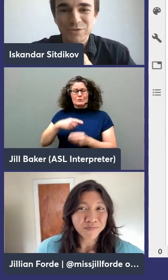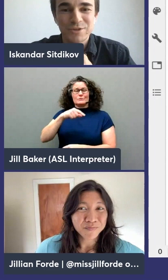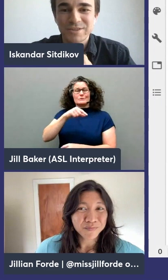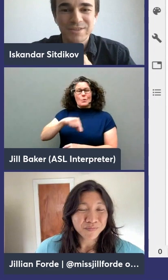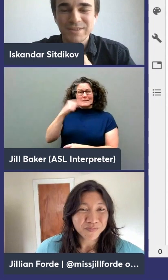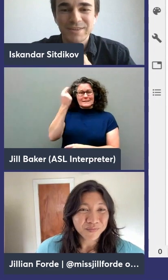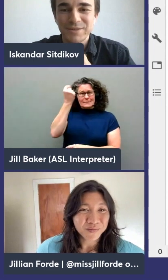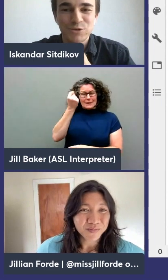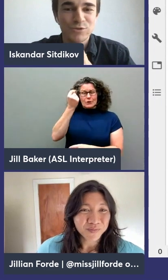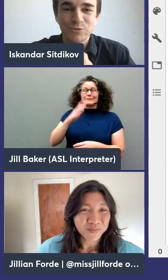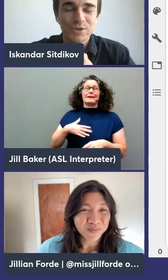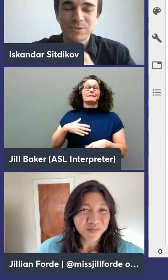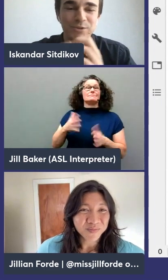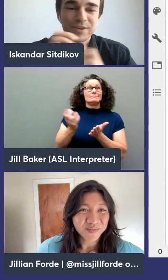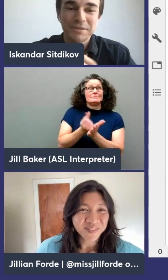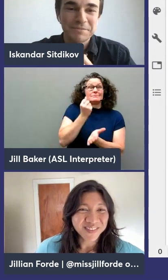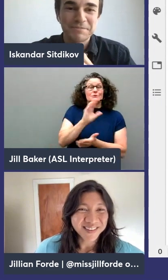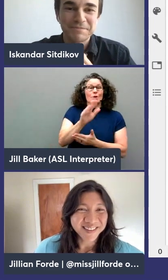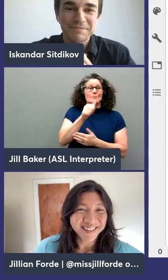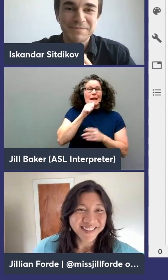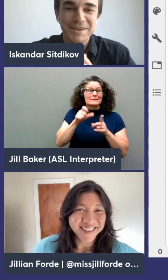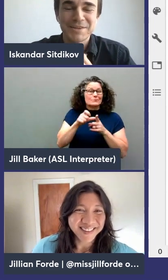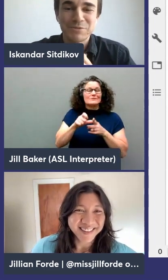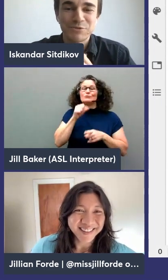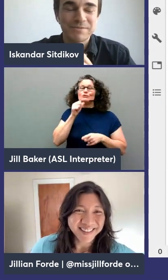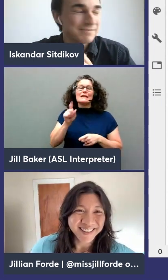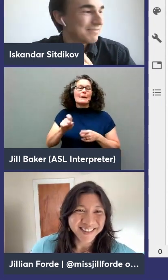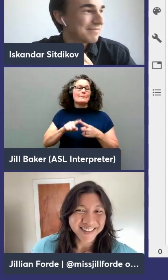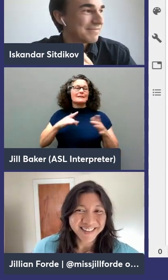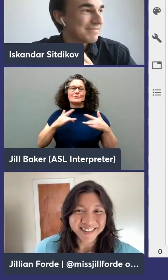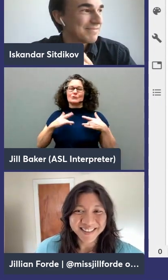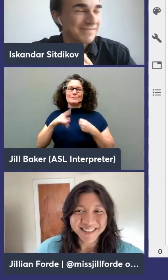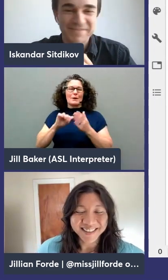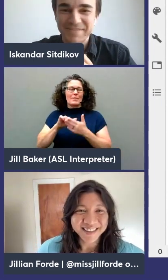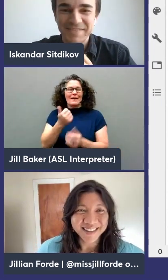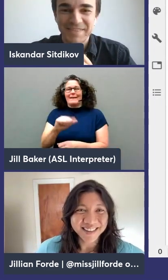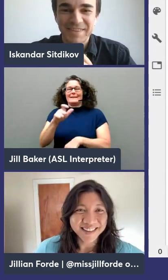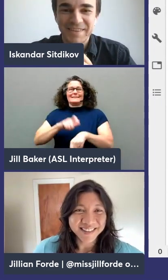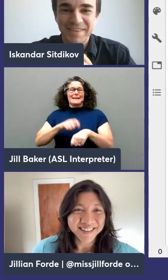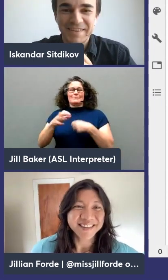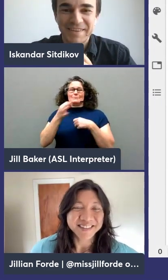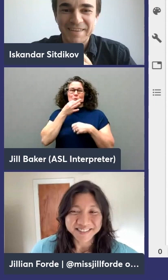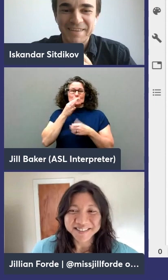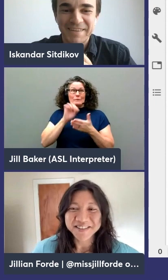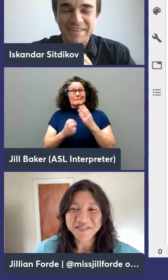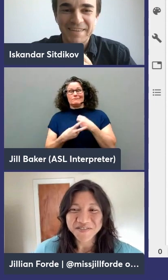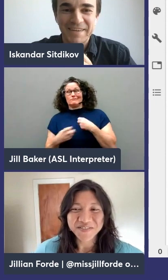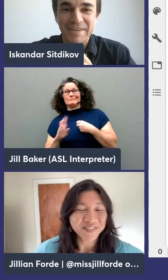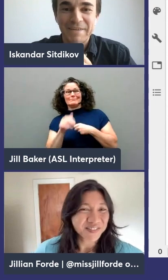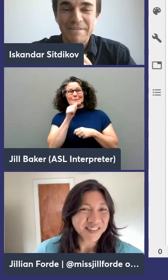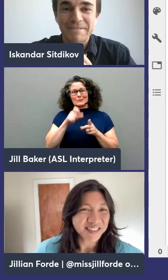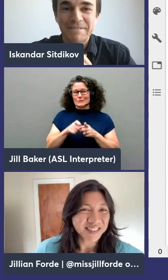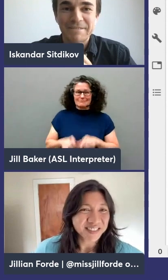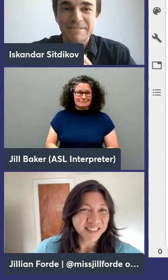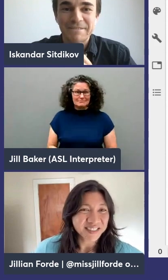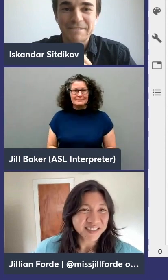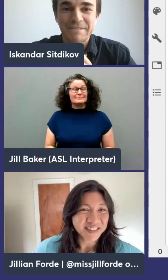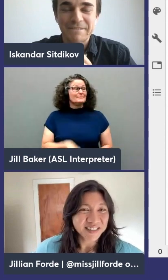your passwords, you shouldn't worry about that anytime soon. Awesome, thanks. So